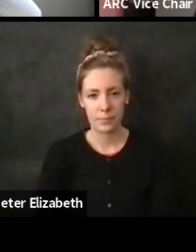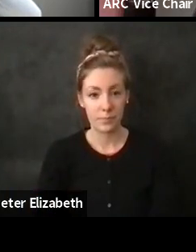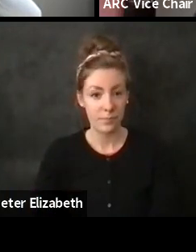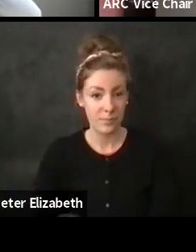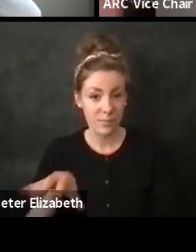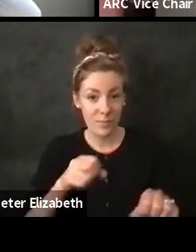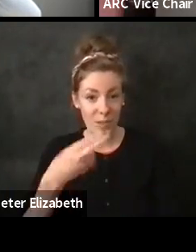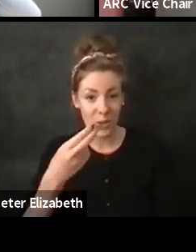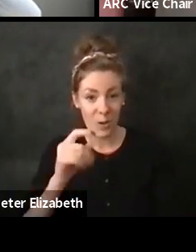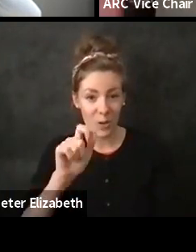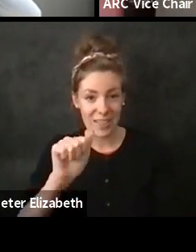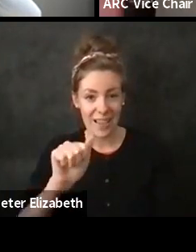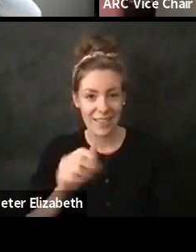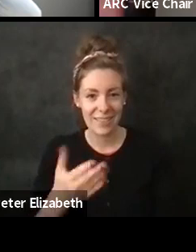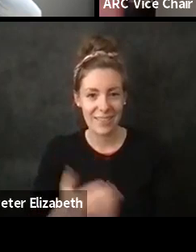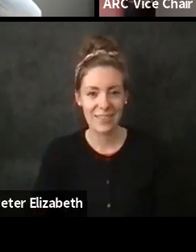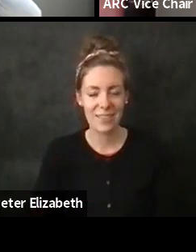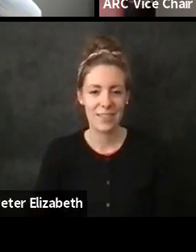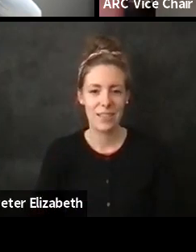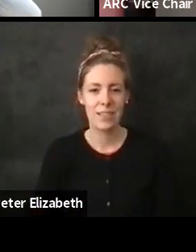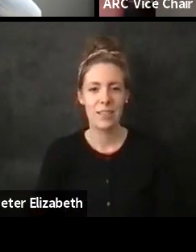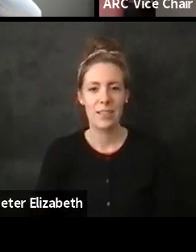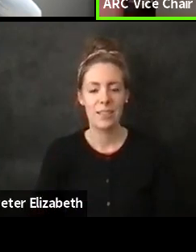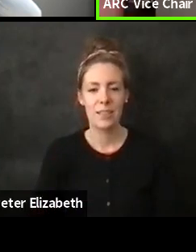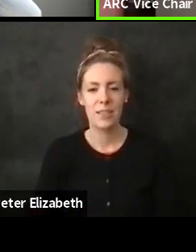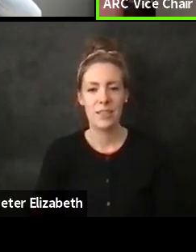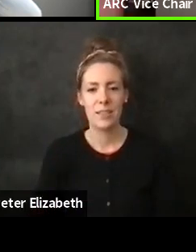take a stab, Vice Chair Horta? Sure.